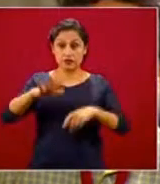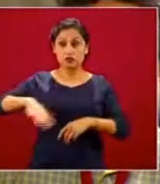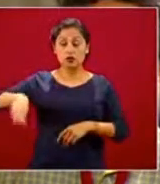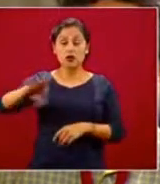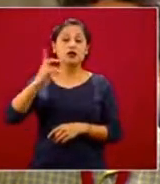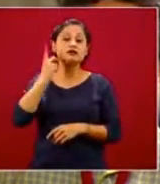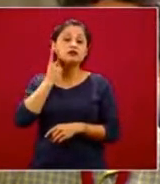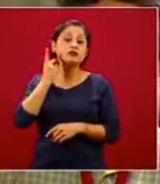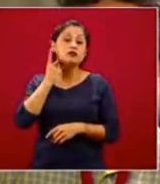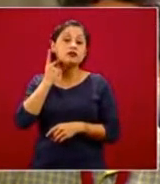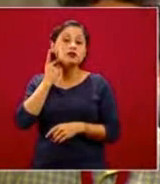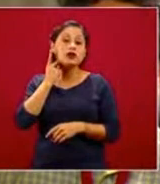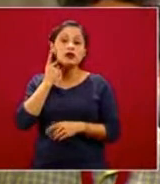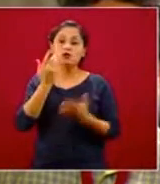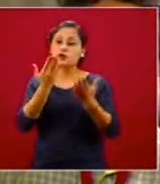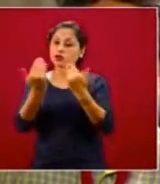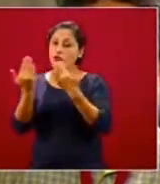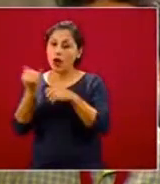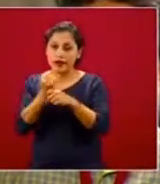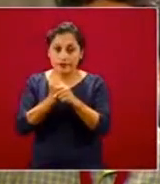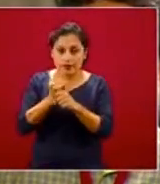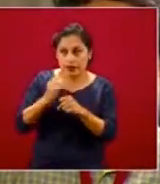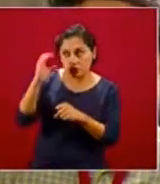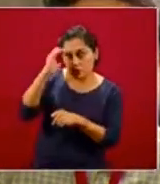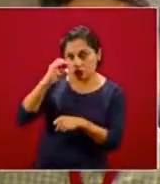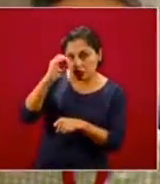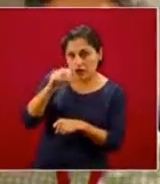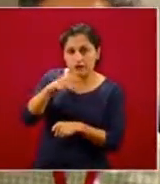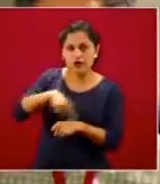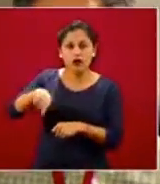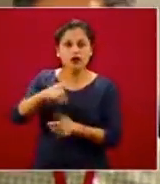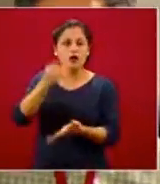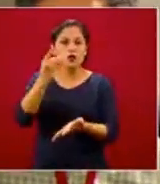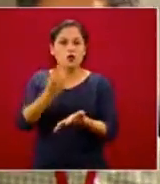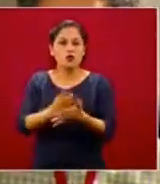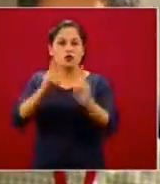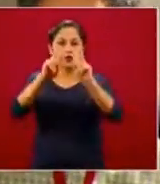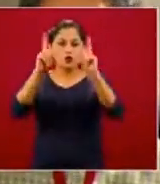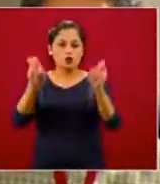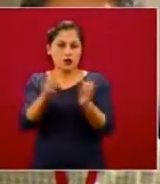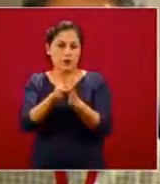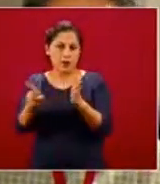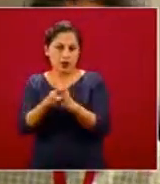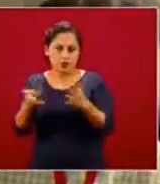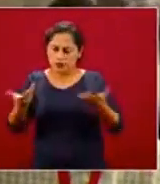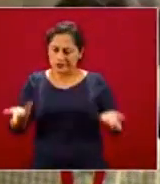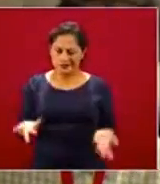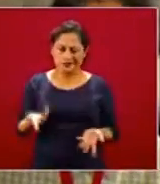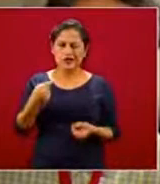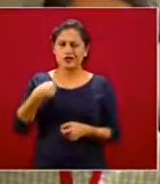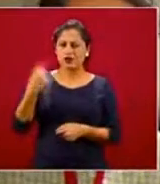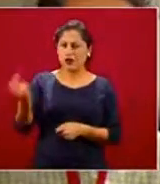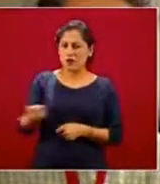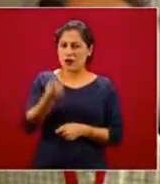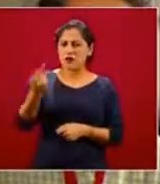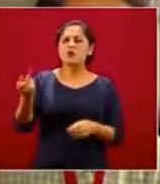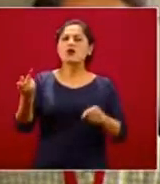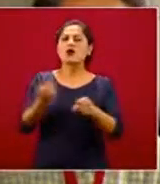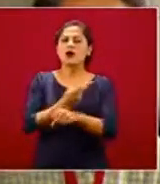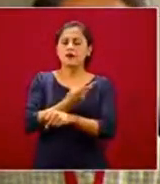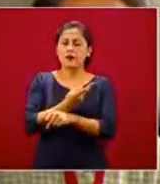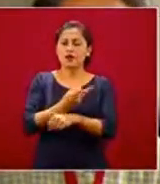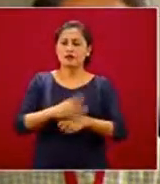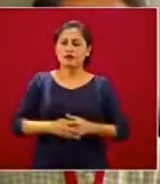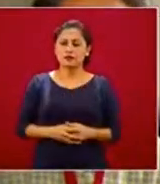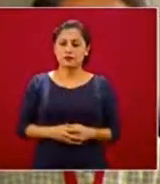you emphasized that a lot of these scientific references that you mentioned and some of that are of